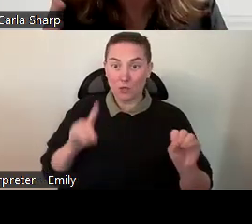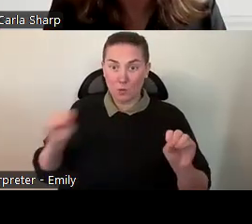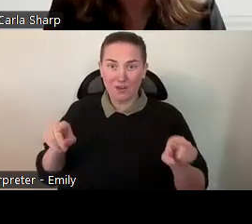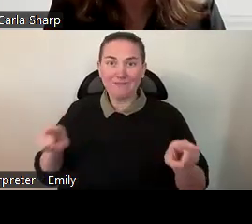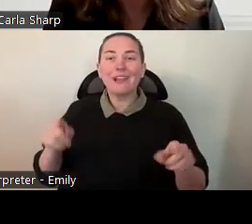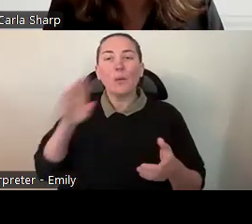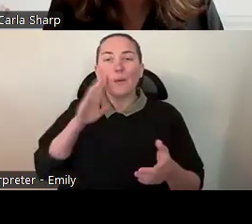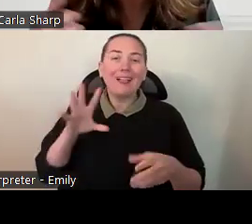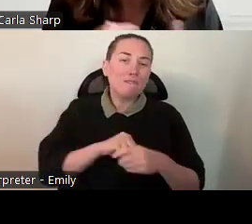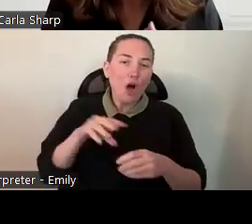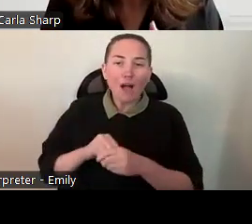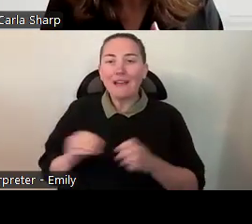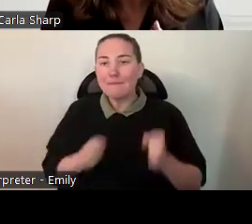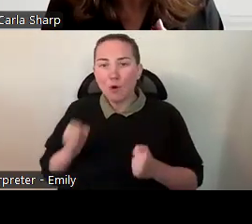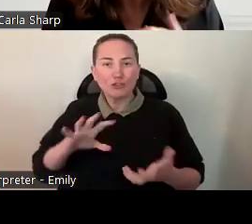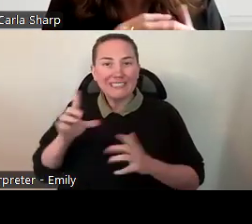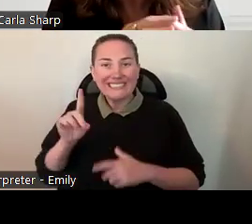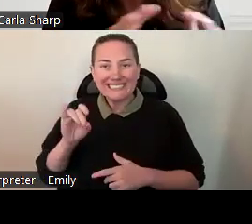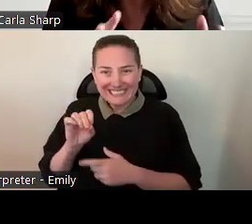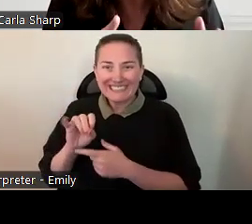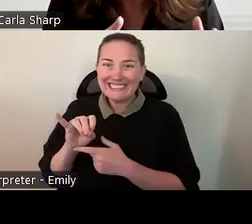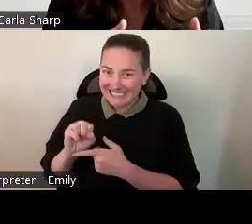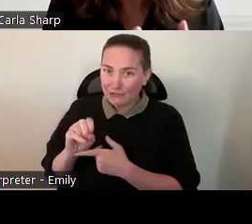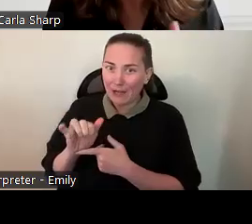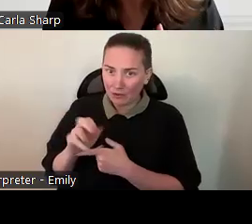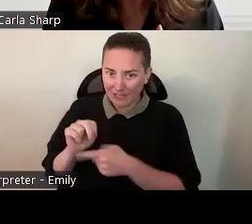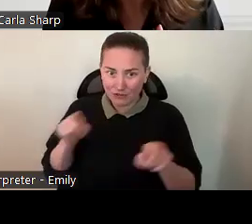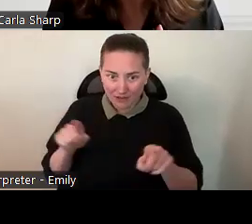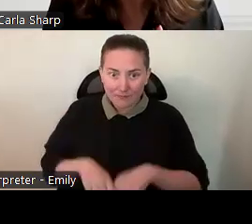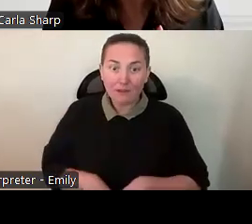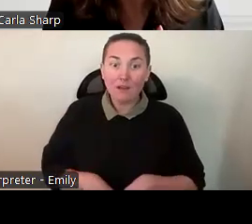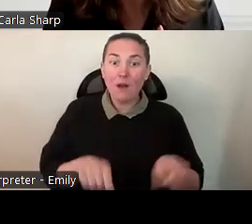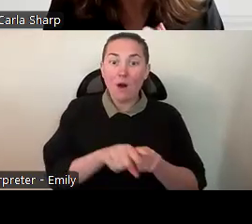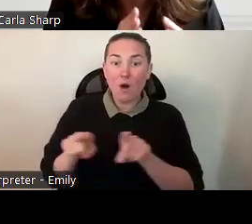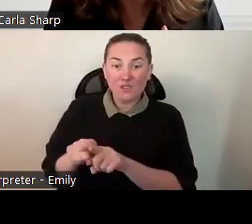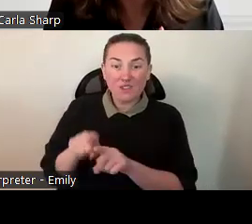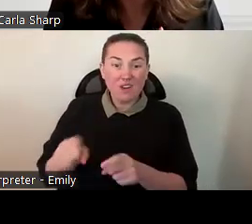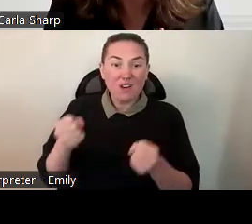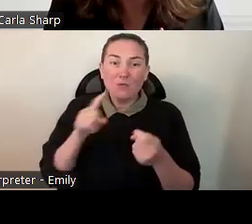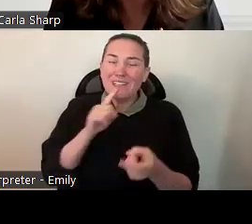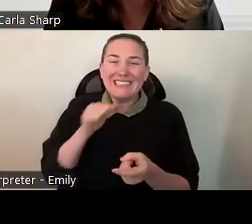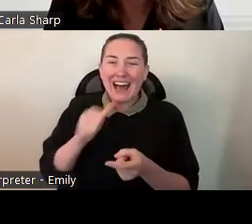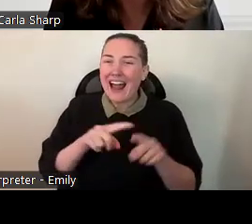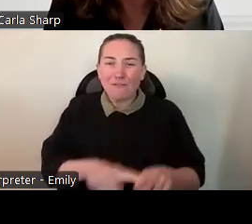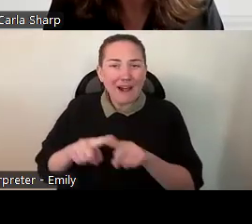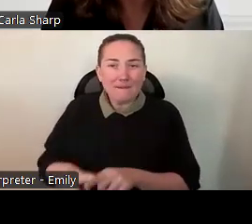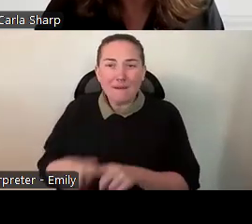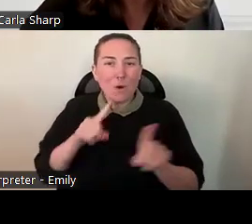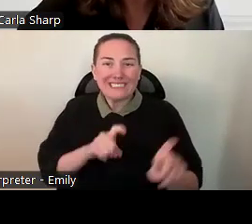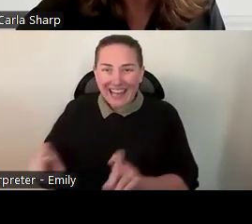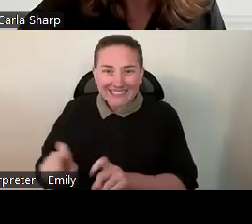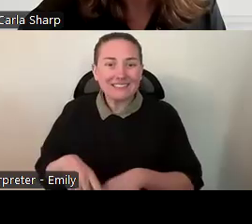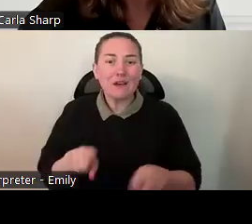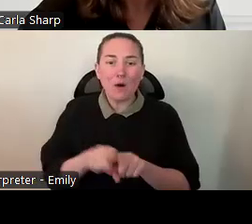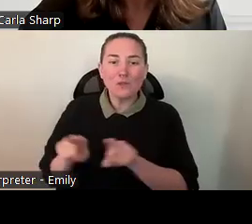dysregulation as a key correlate. Lack of retest reliability for most disorders and lack of inter-rater reliability